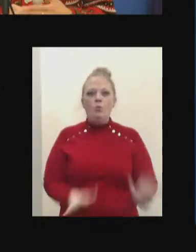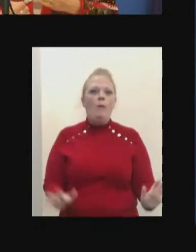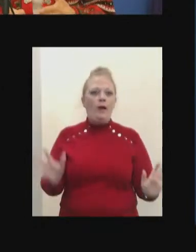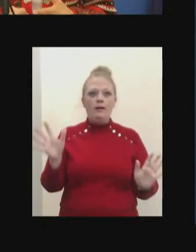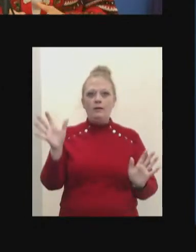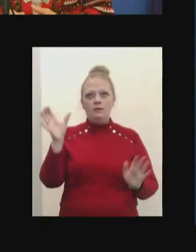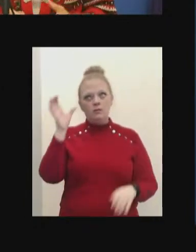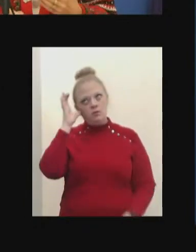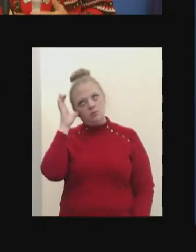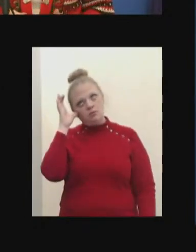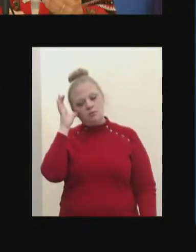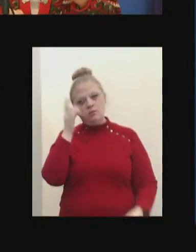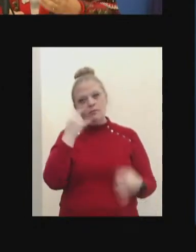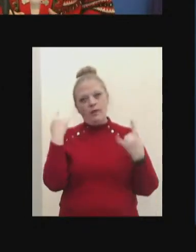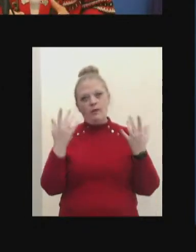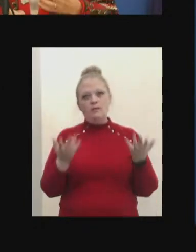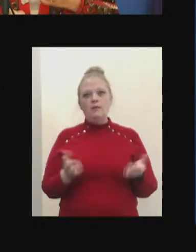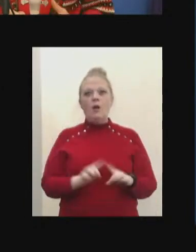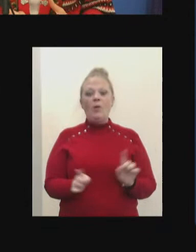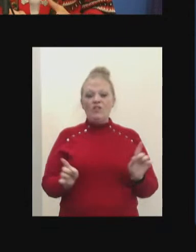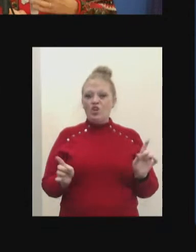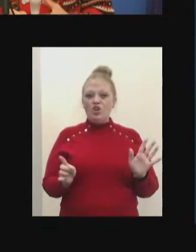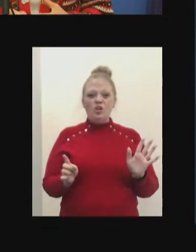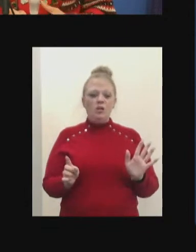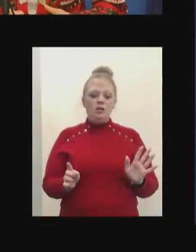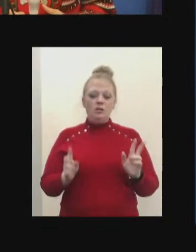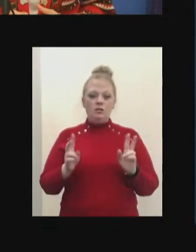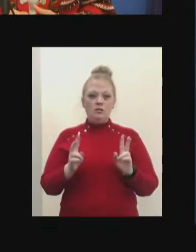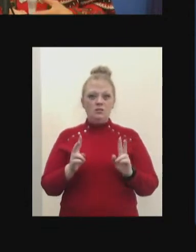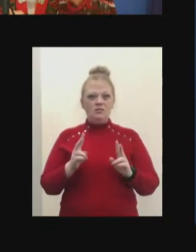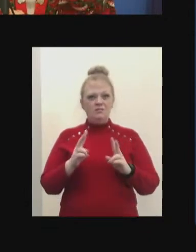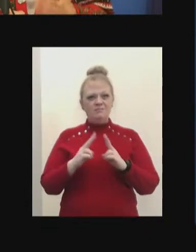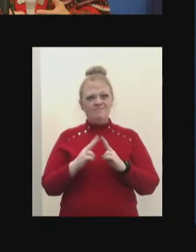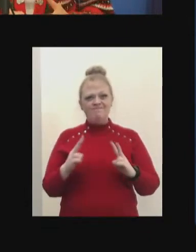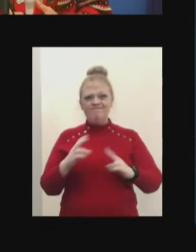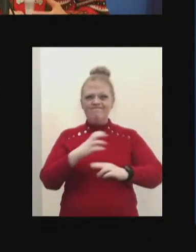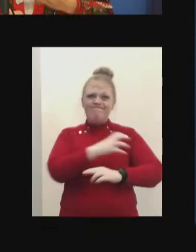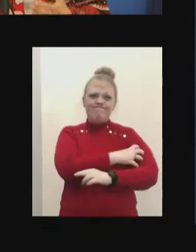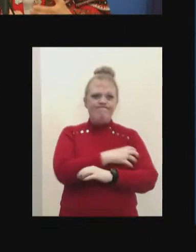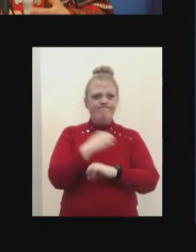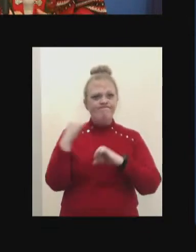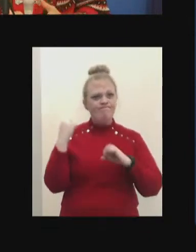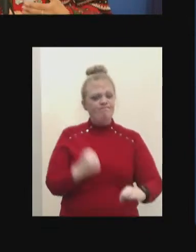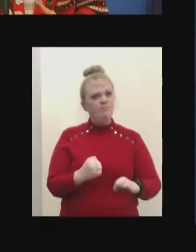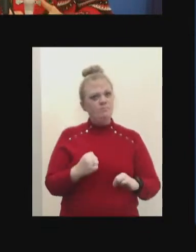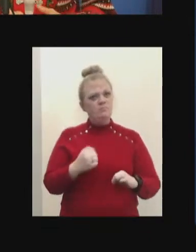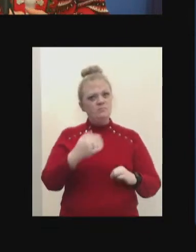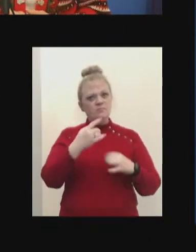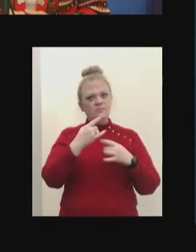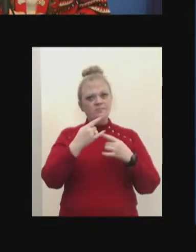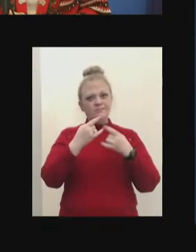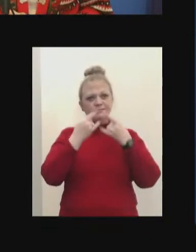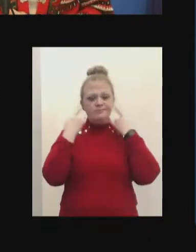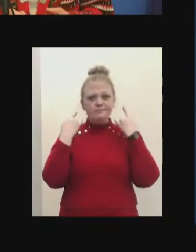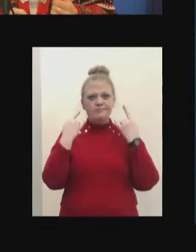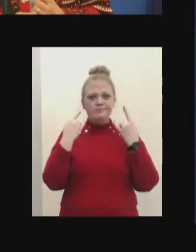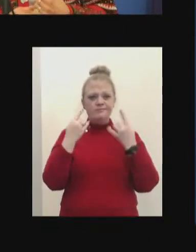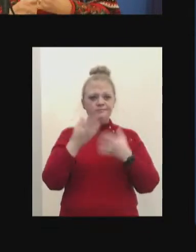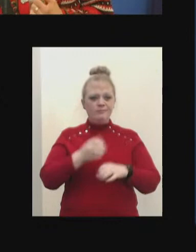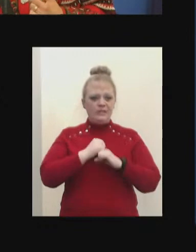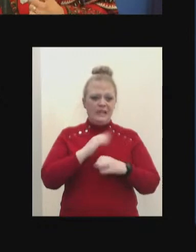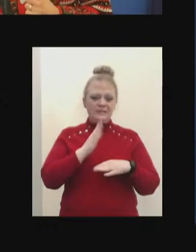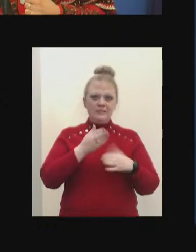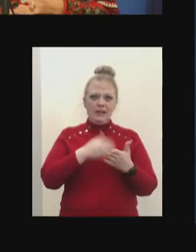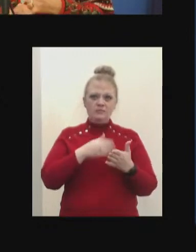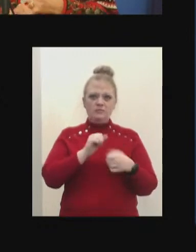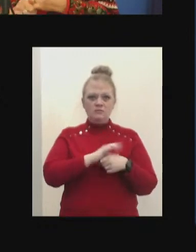a mask. However, this is a very powerful intervention that protects us against COVID-19 transmission. And we know